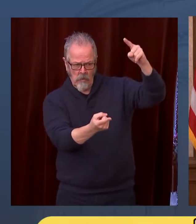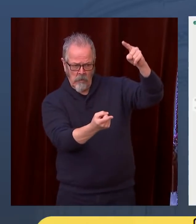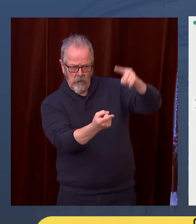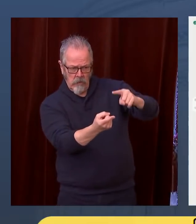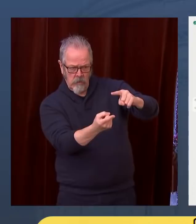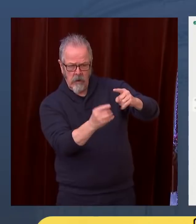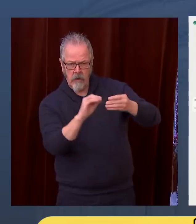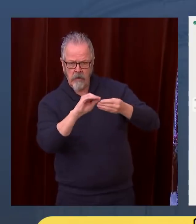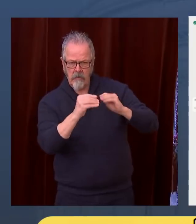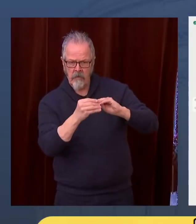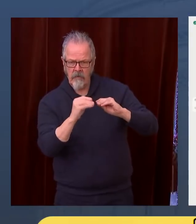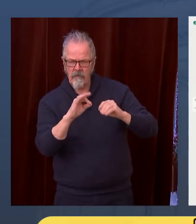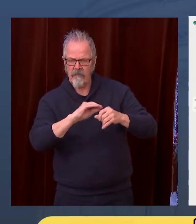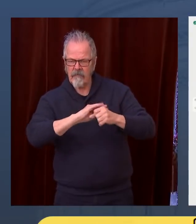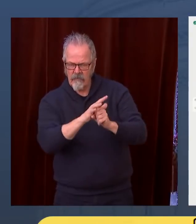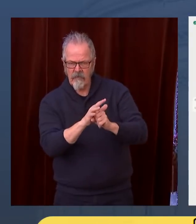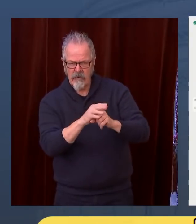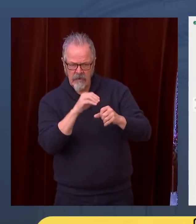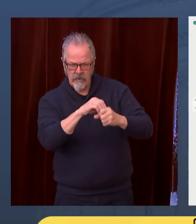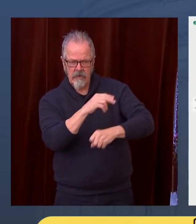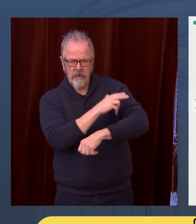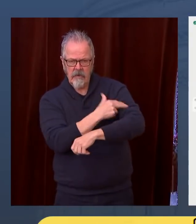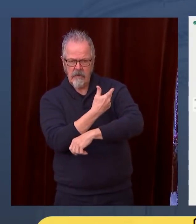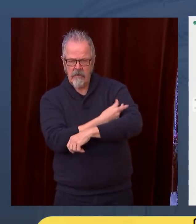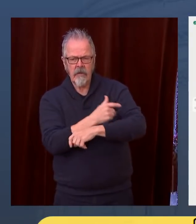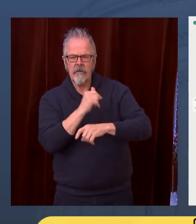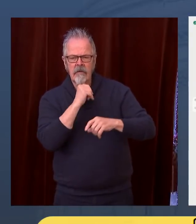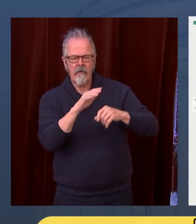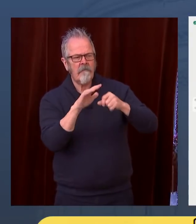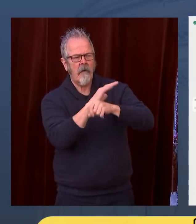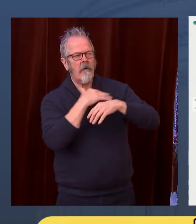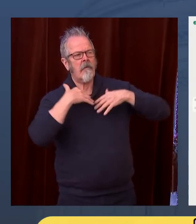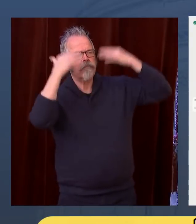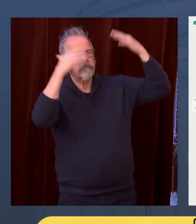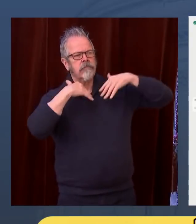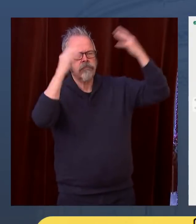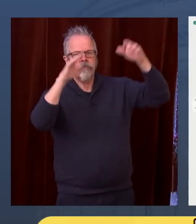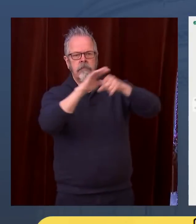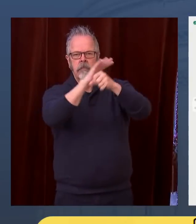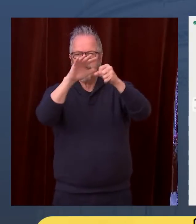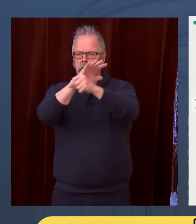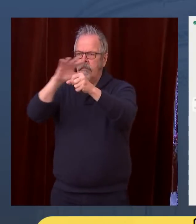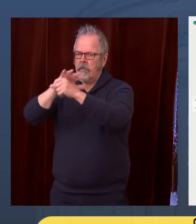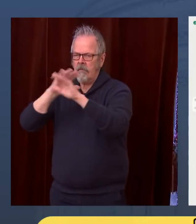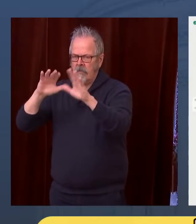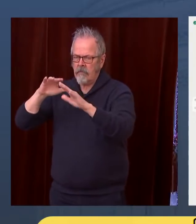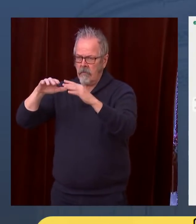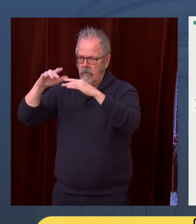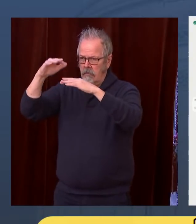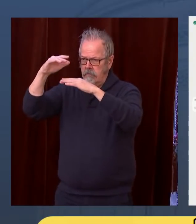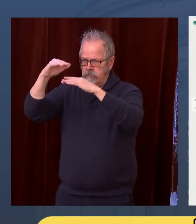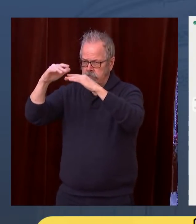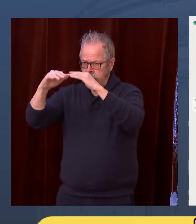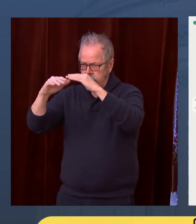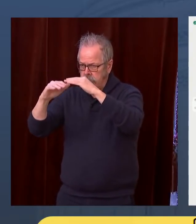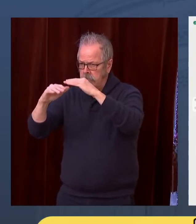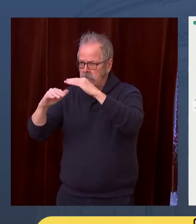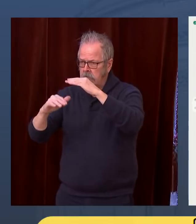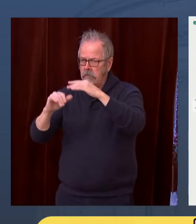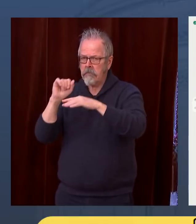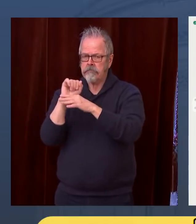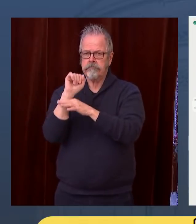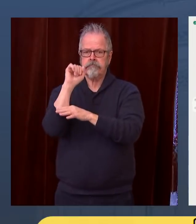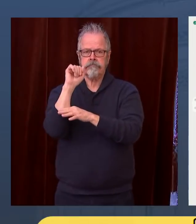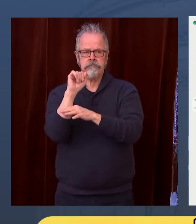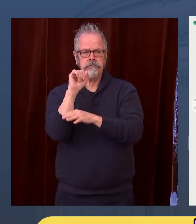that our hospitals would not experience being jammed with COVID patients. So if we can have the first